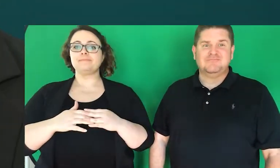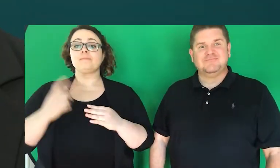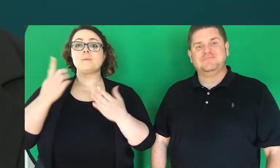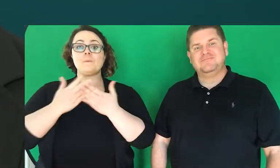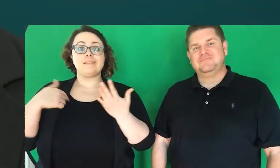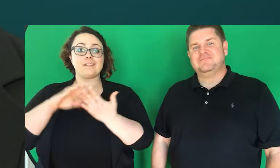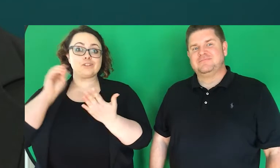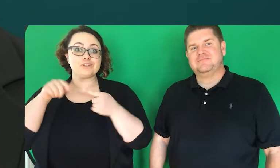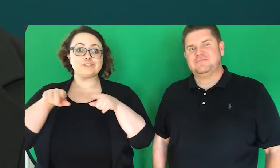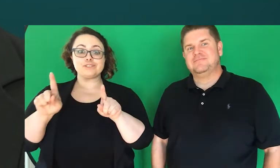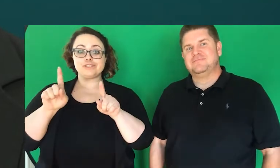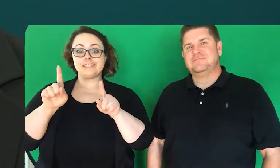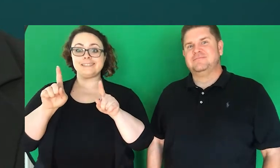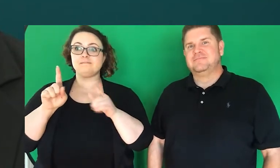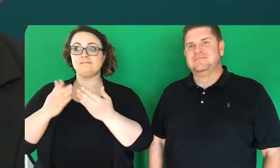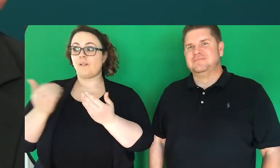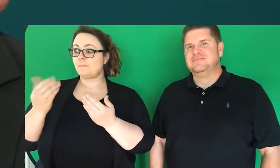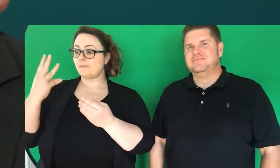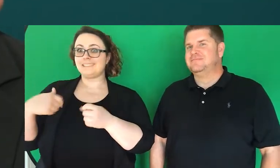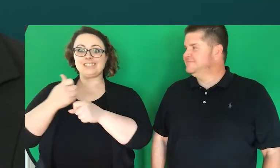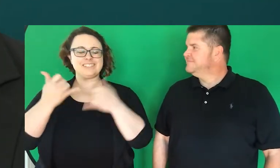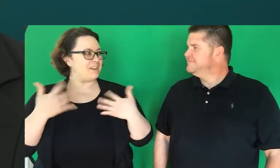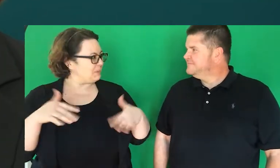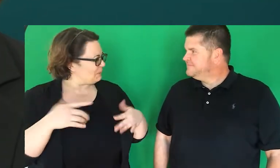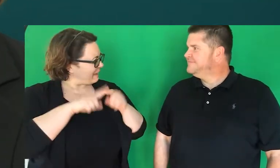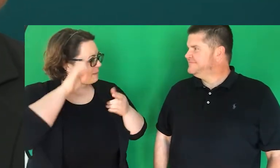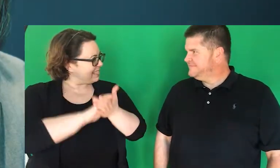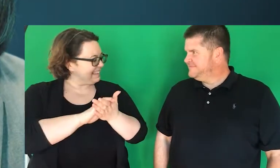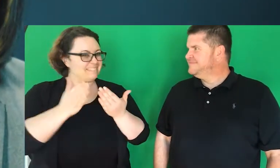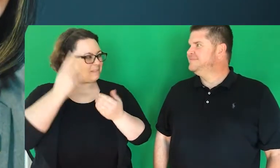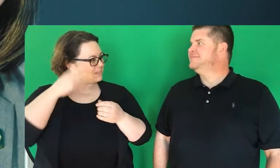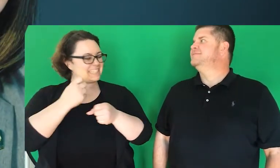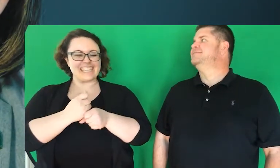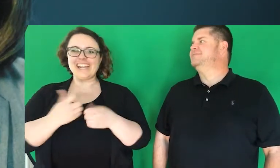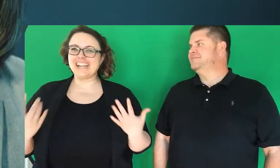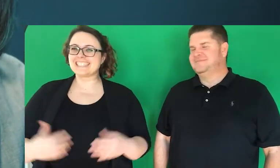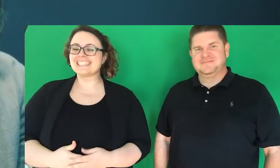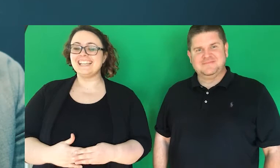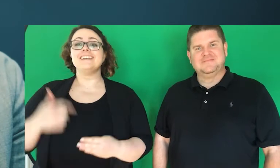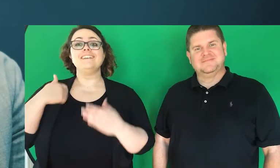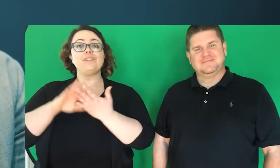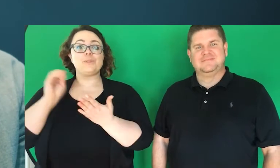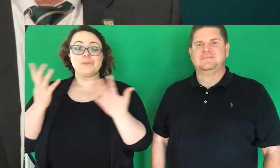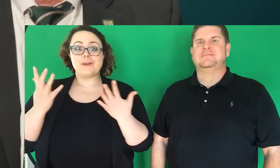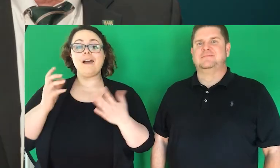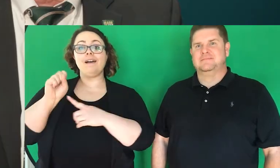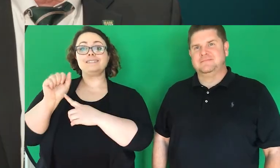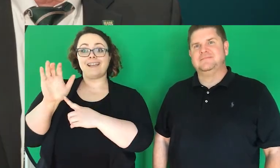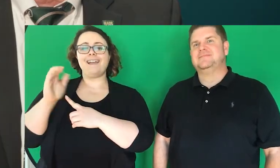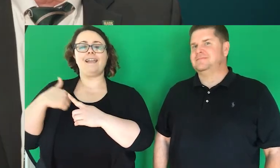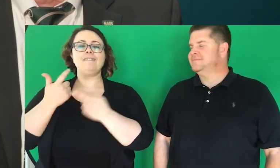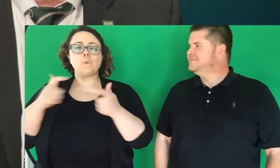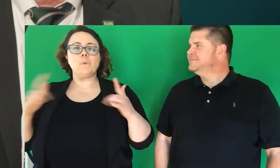And one thing I've learned during the almost 6 years, I can't believe it, almost 6 years. That's right. I've learned that Sacramento